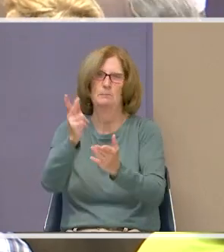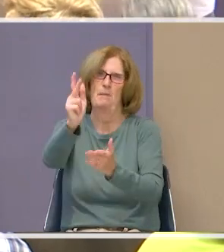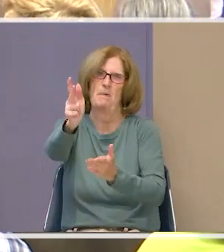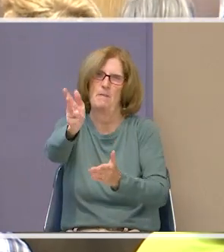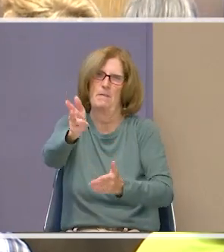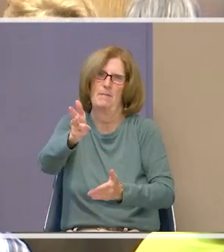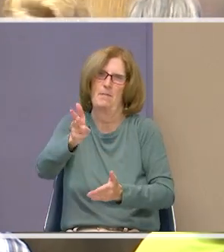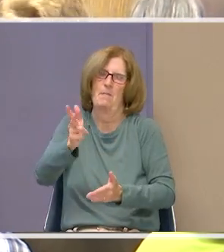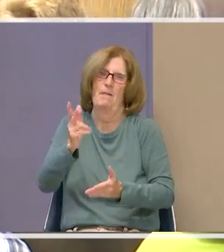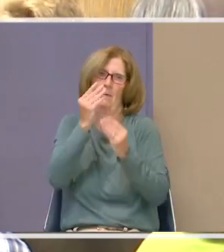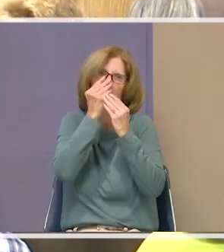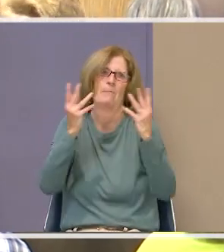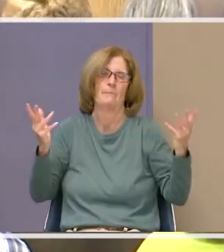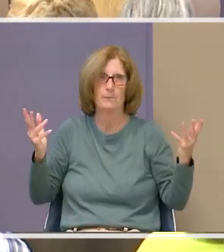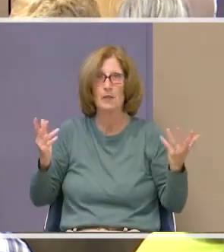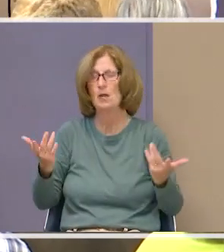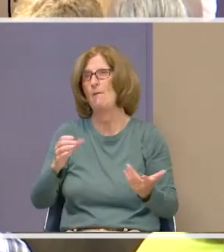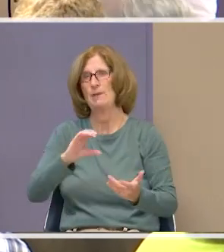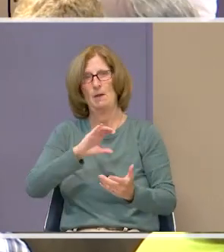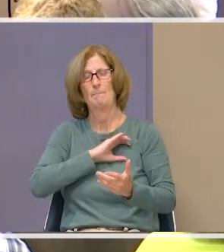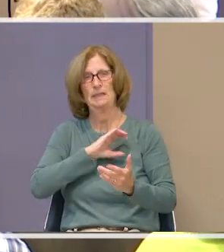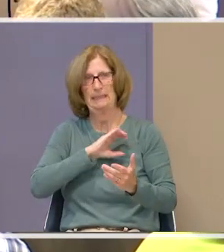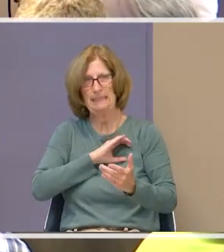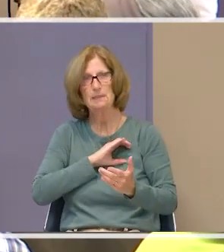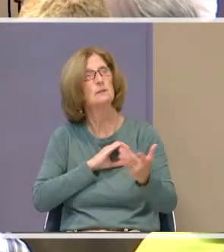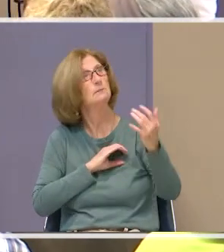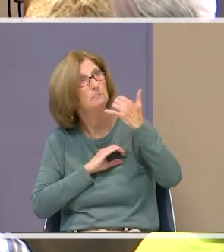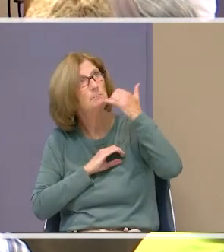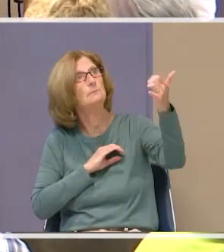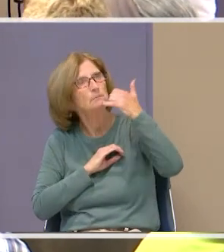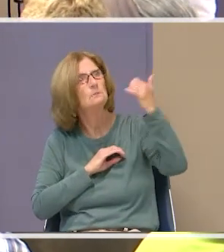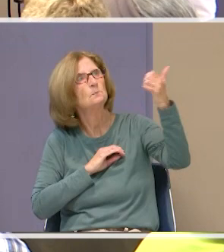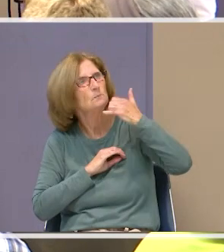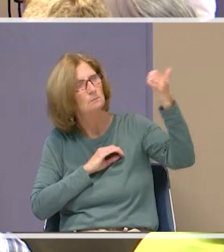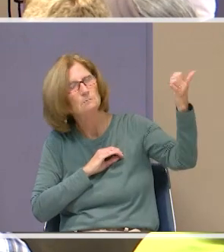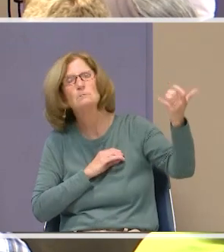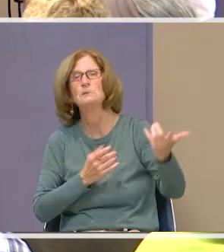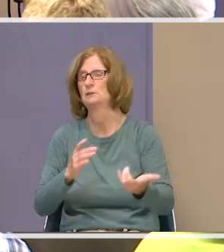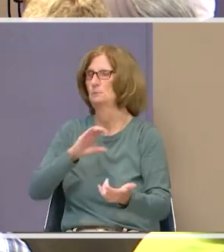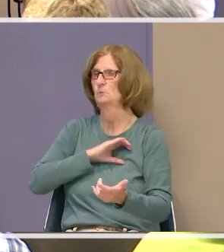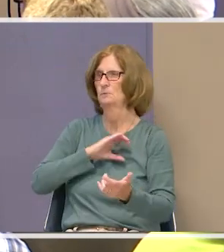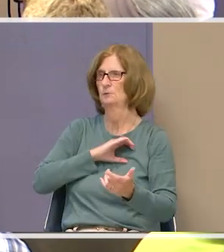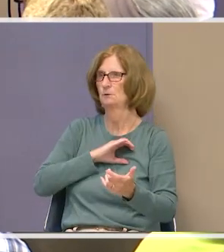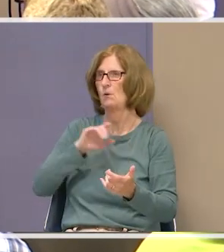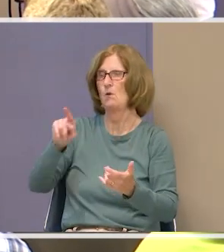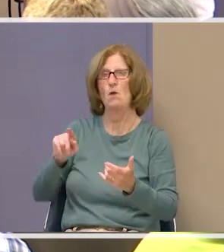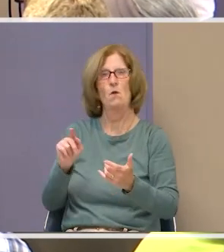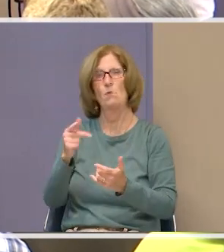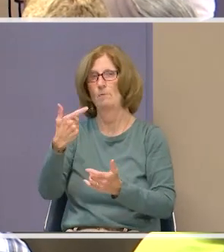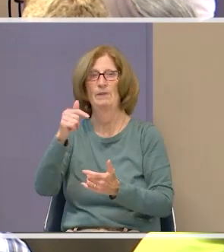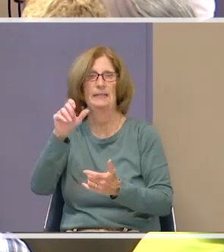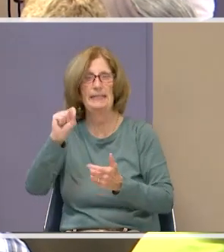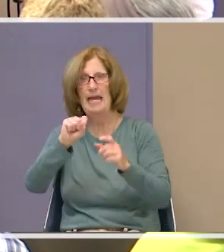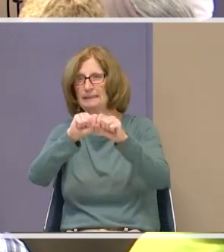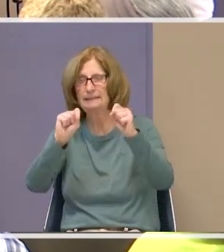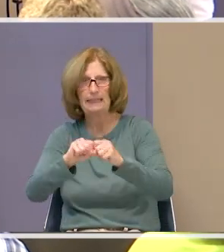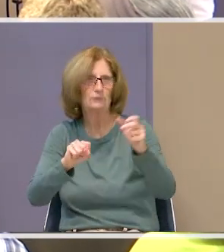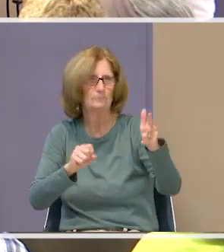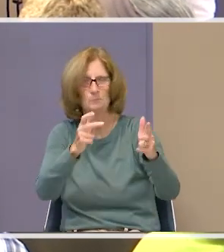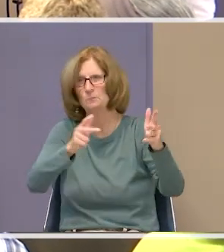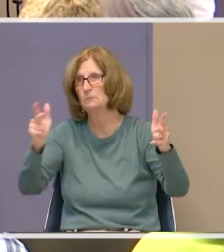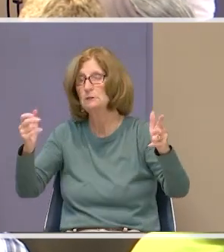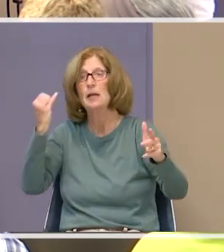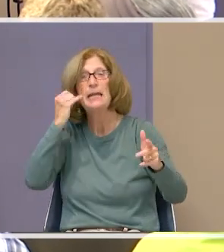time. The police don't know we're down here, and there are cars parked in the gas station, up on the sidewalk. If you were in